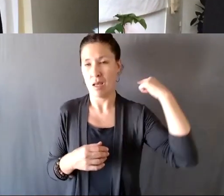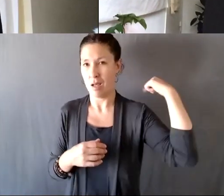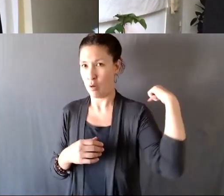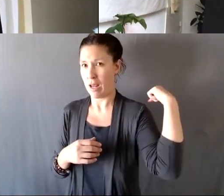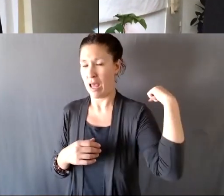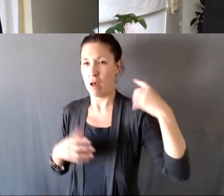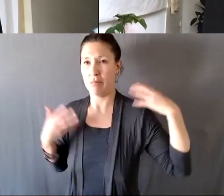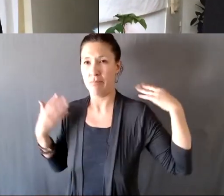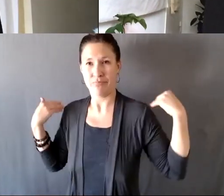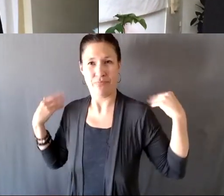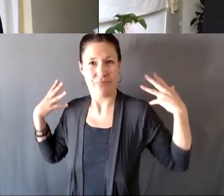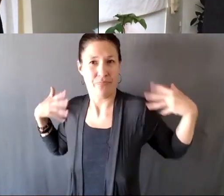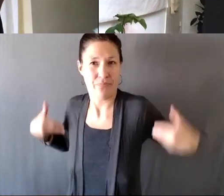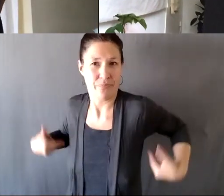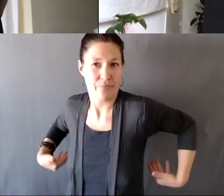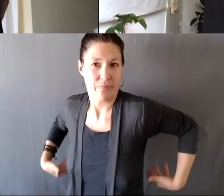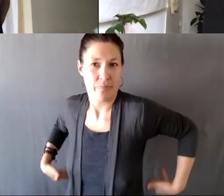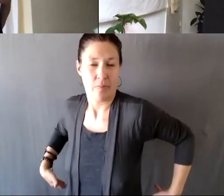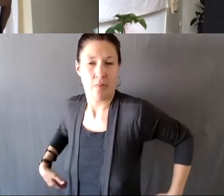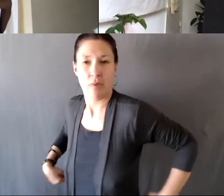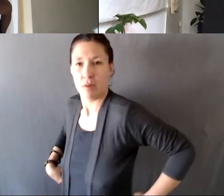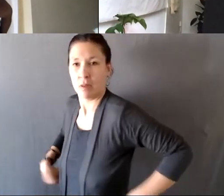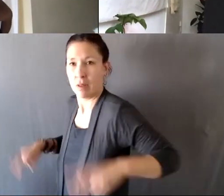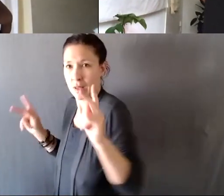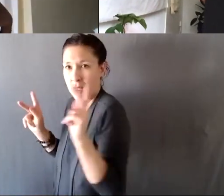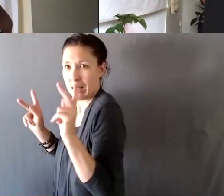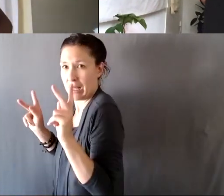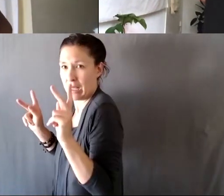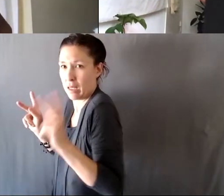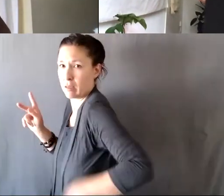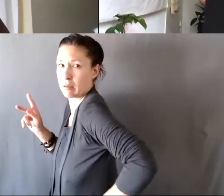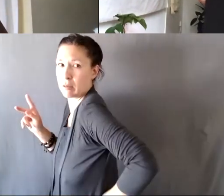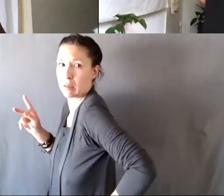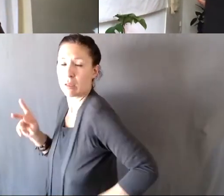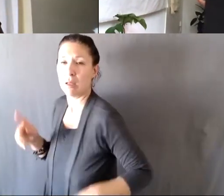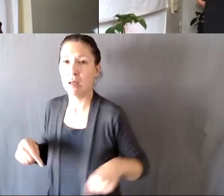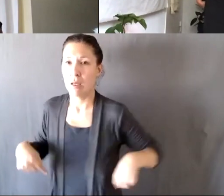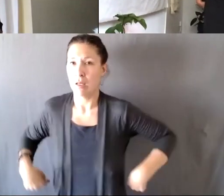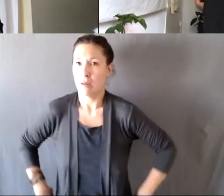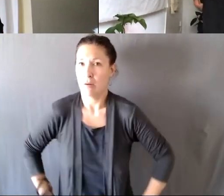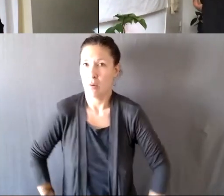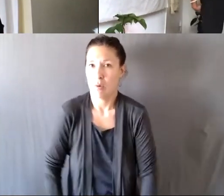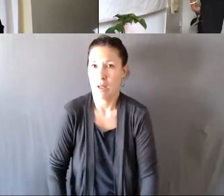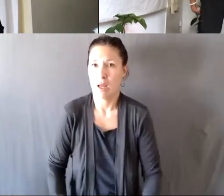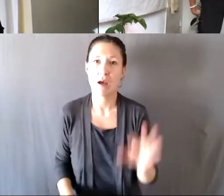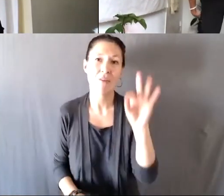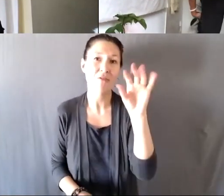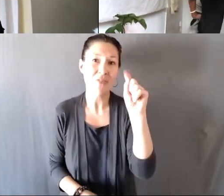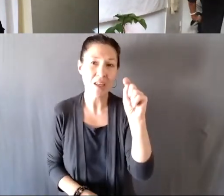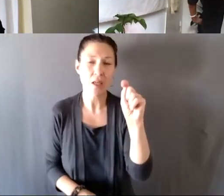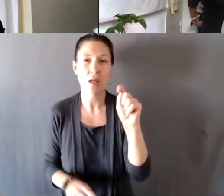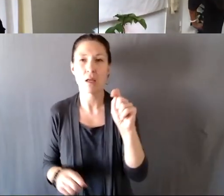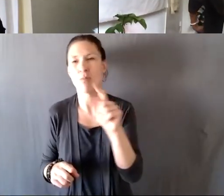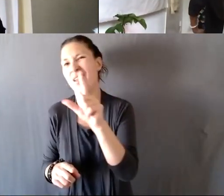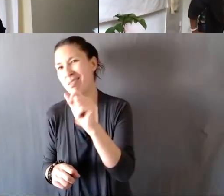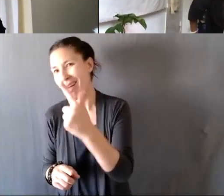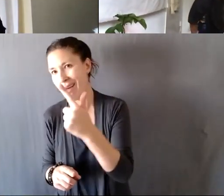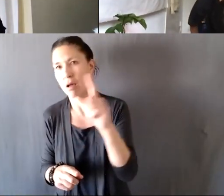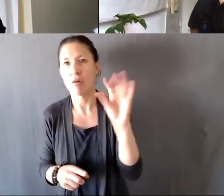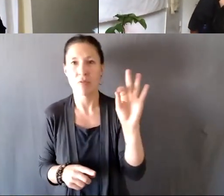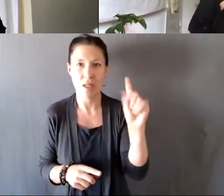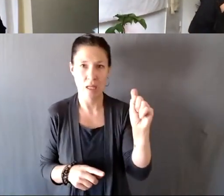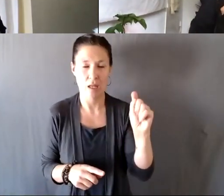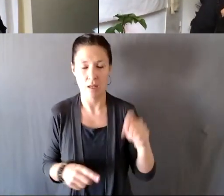the kidneys, down over the butt and the legs. It feels comfortable all the way